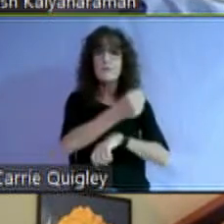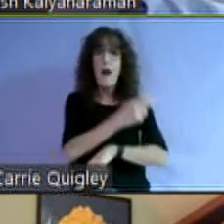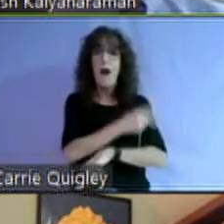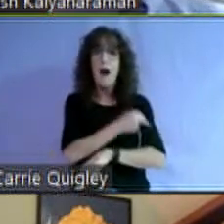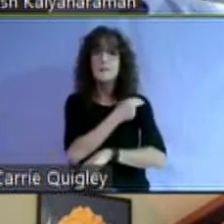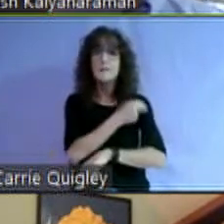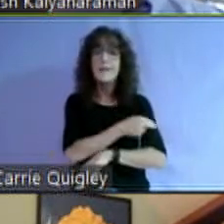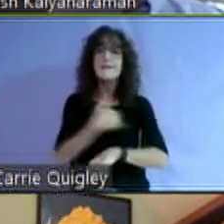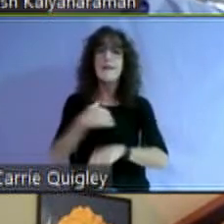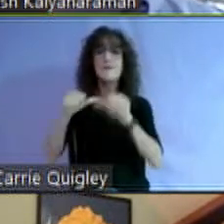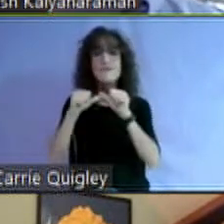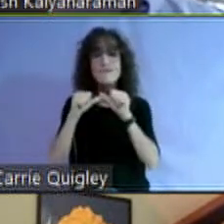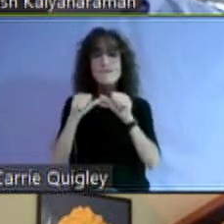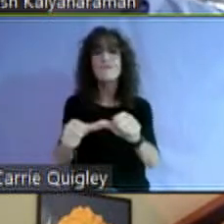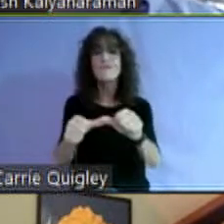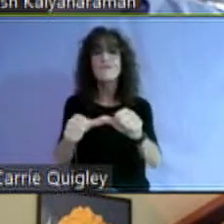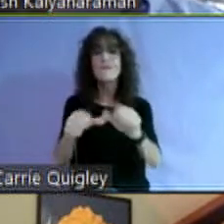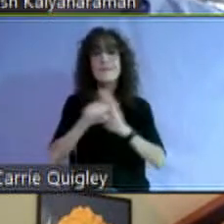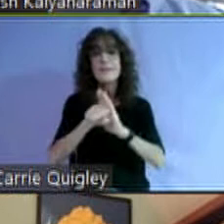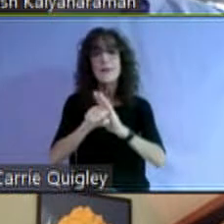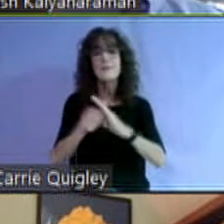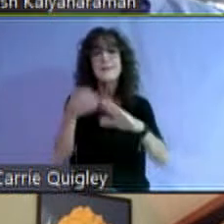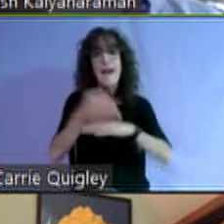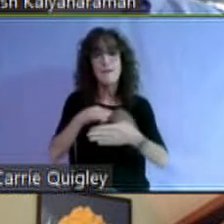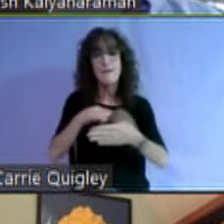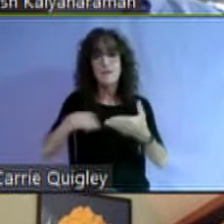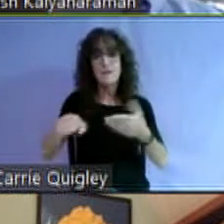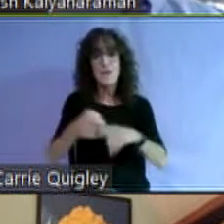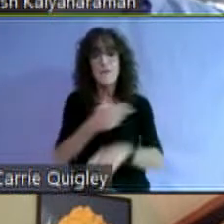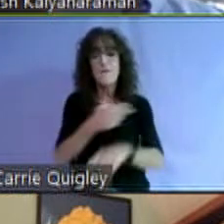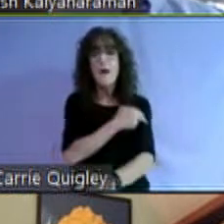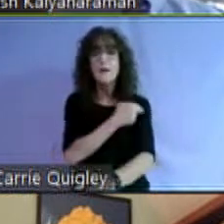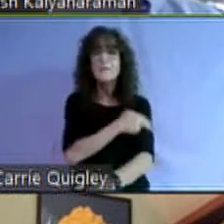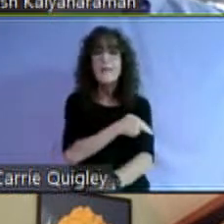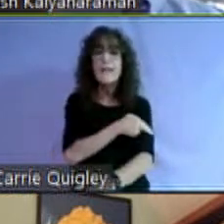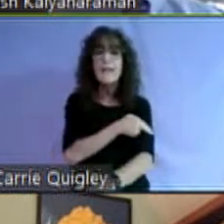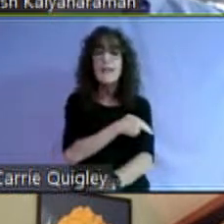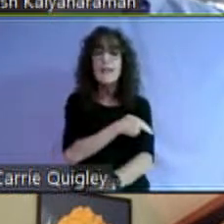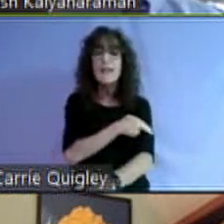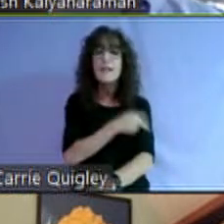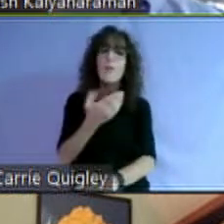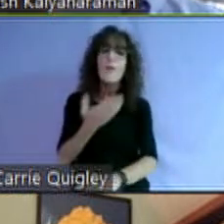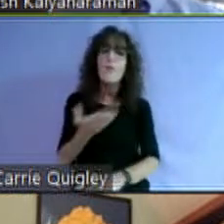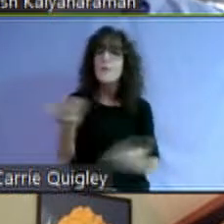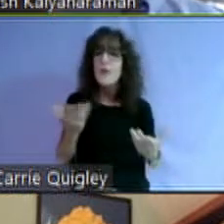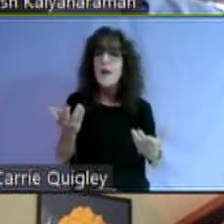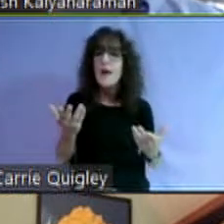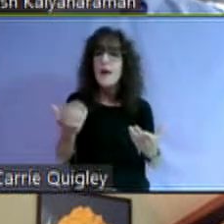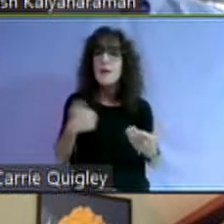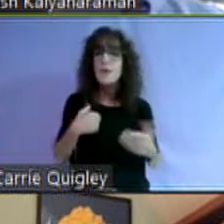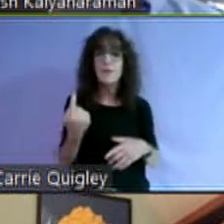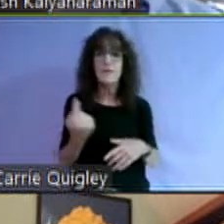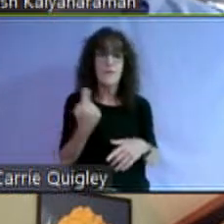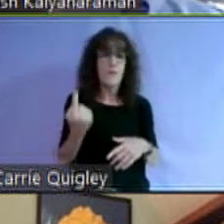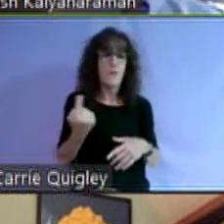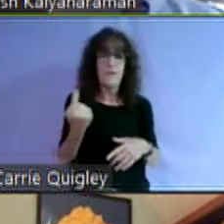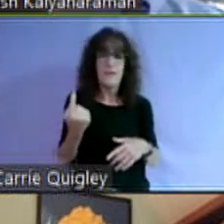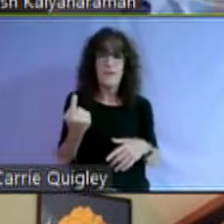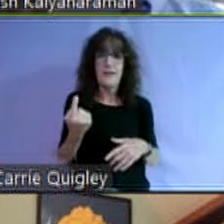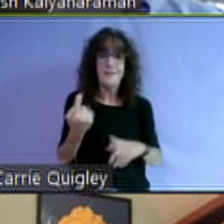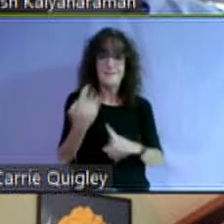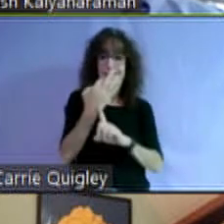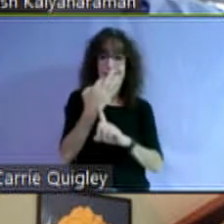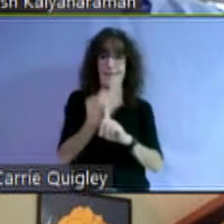some long lasting symptoms afterwards. Now, one of the things, of course, is that we've only been about